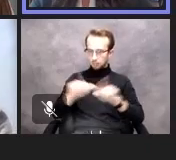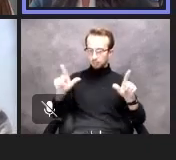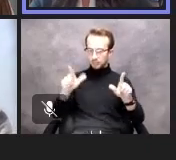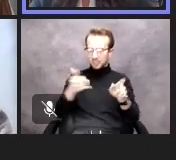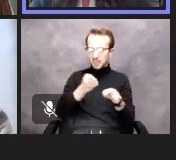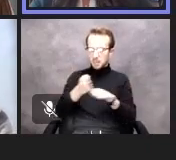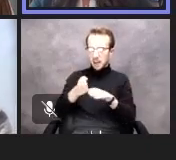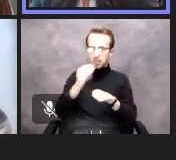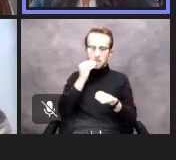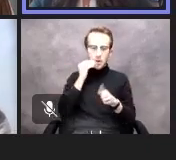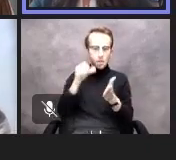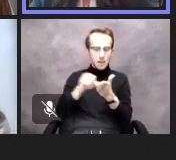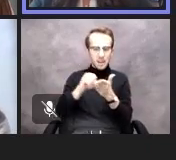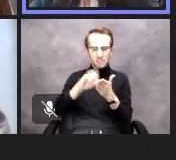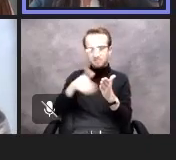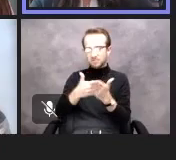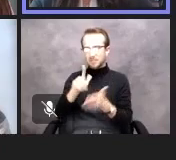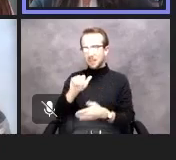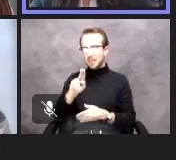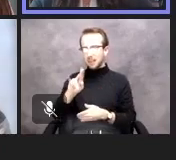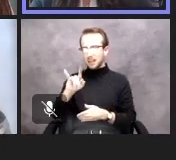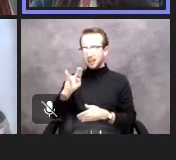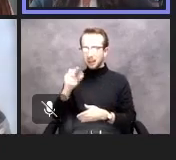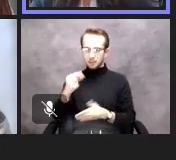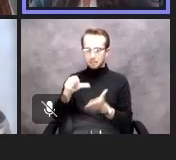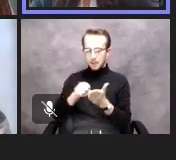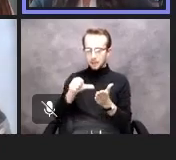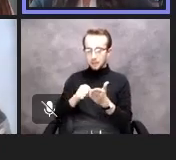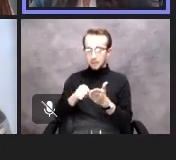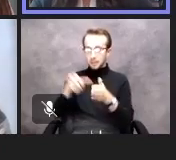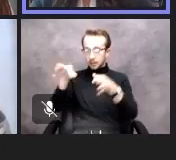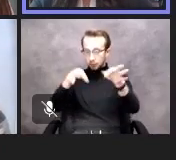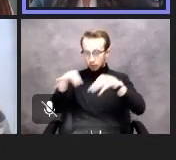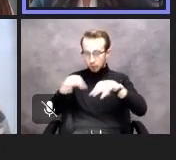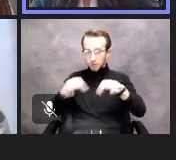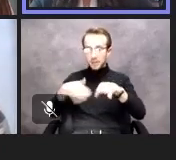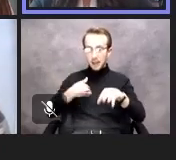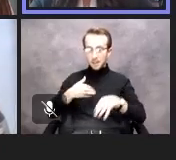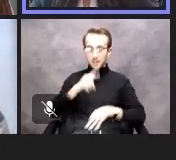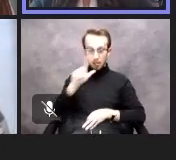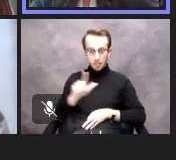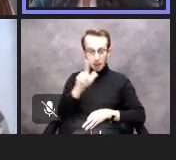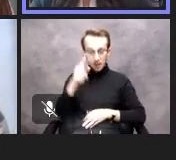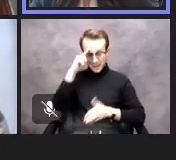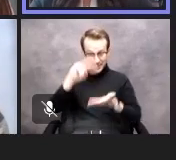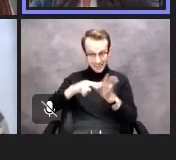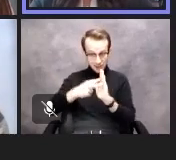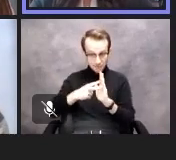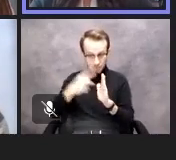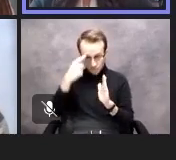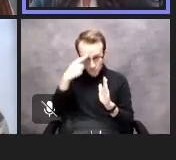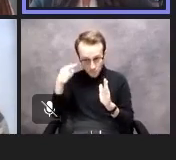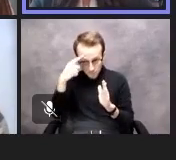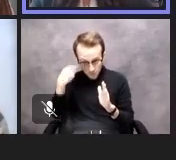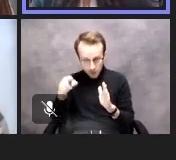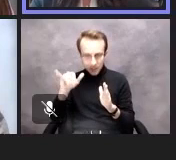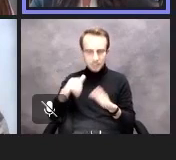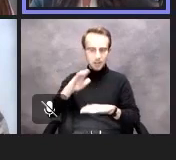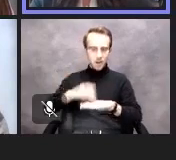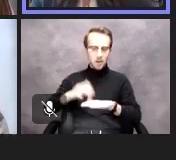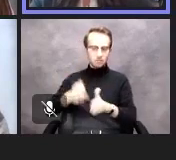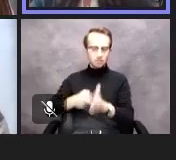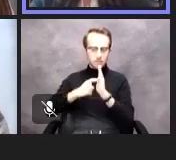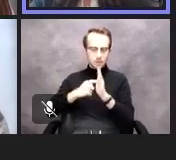landing page. The landing page is a description of what the library is intended for. It's an on-demand professional